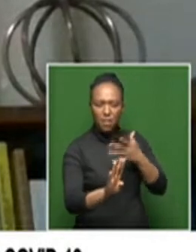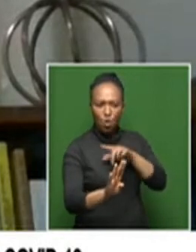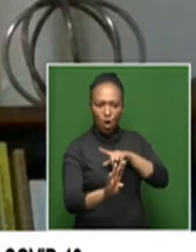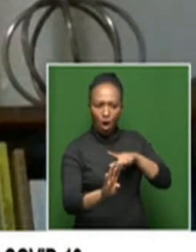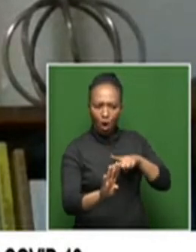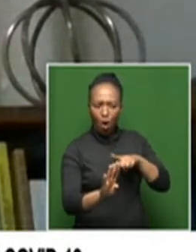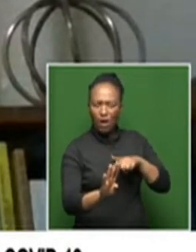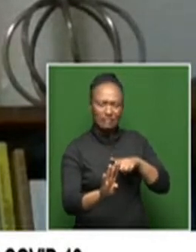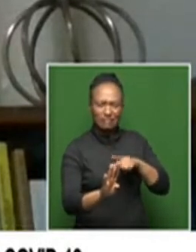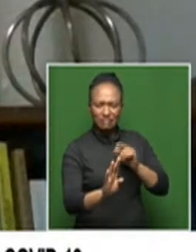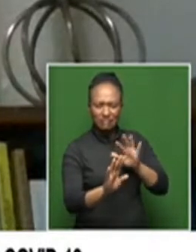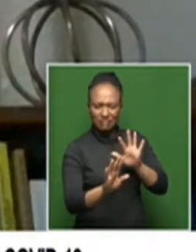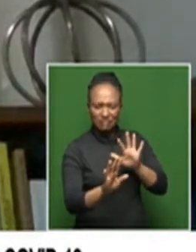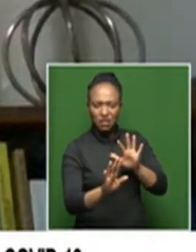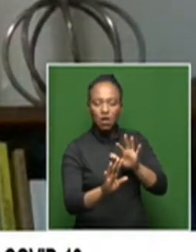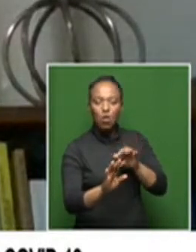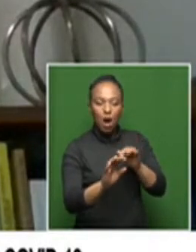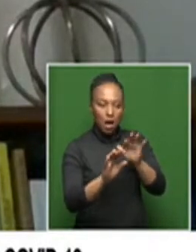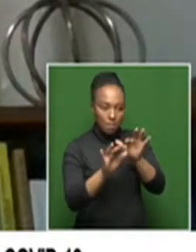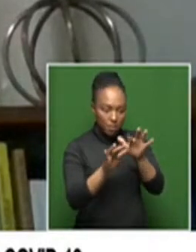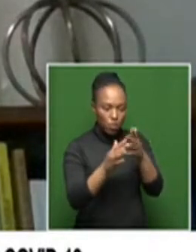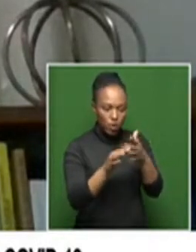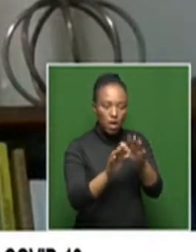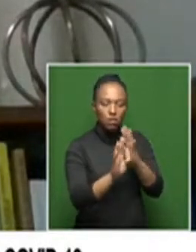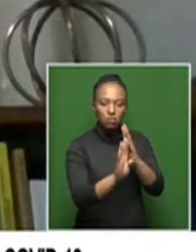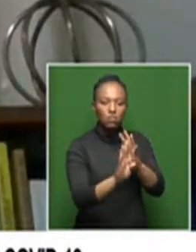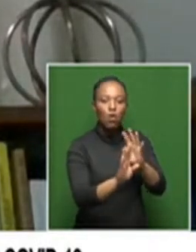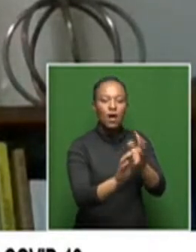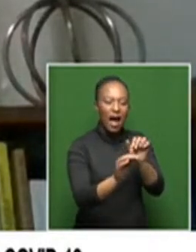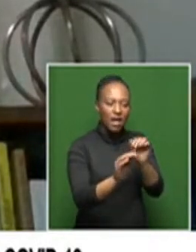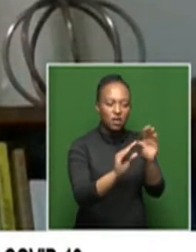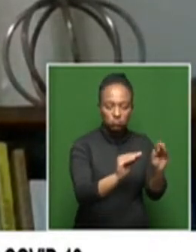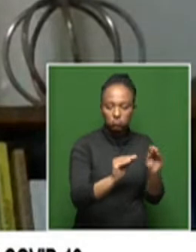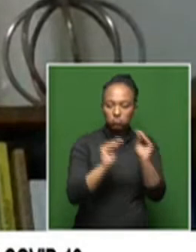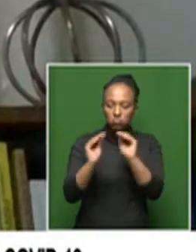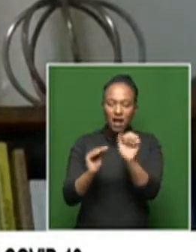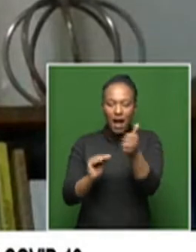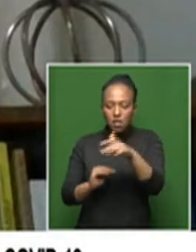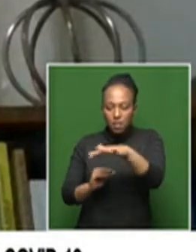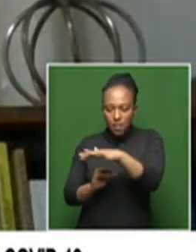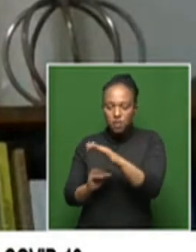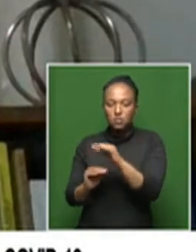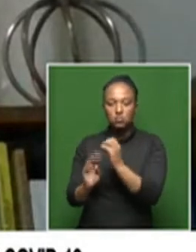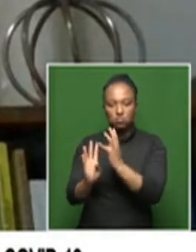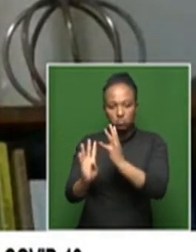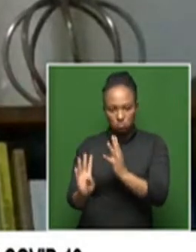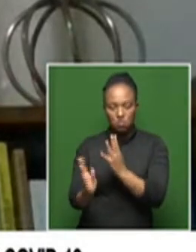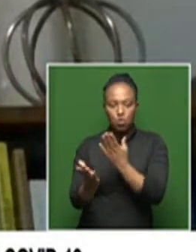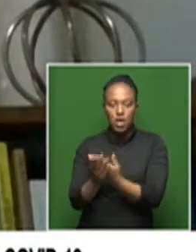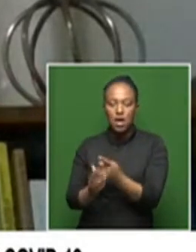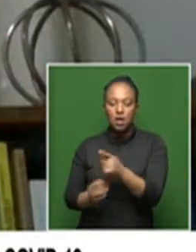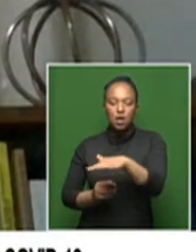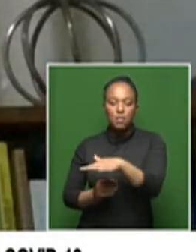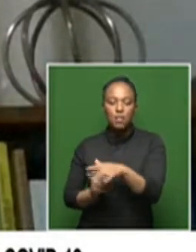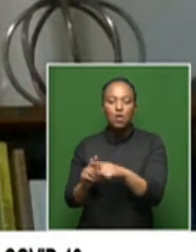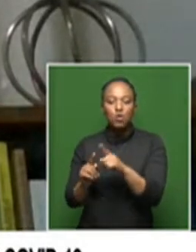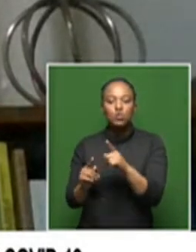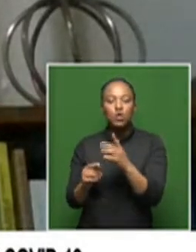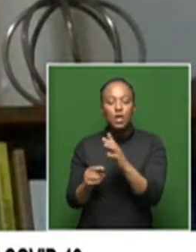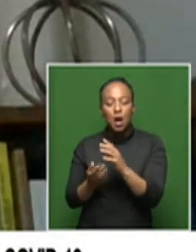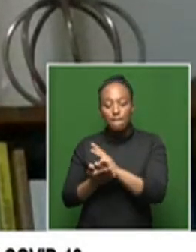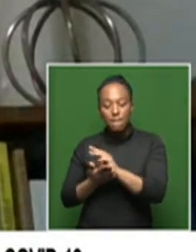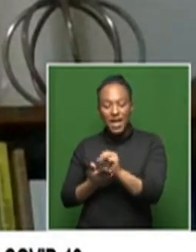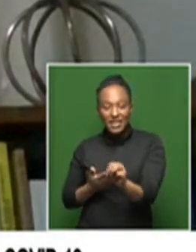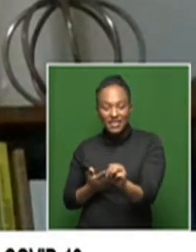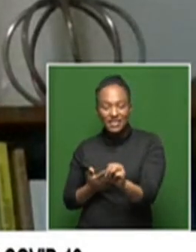a long time, then people can be allocated to the new site that has been opening. And therefore, we're sending out the messages